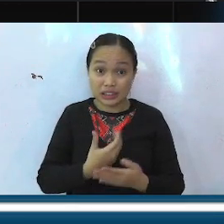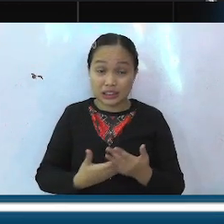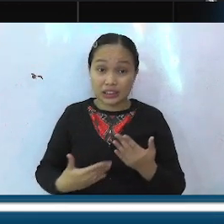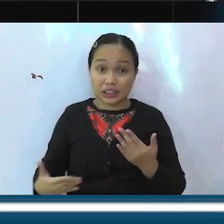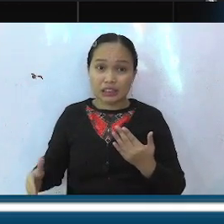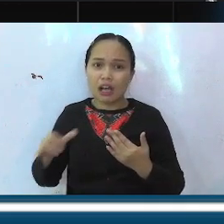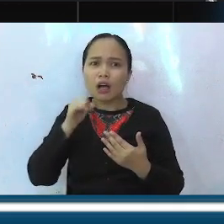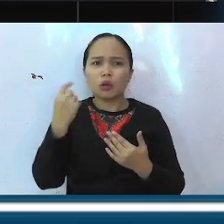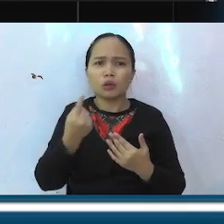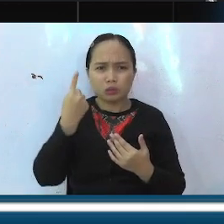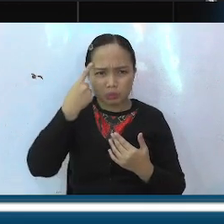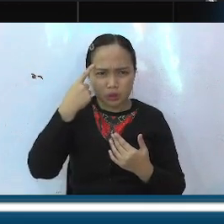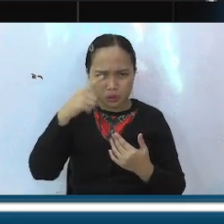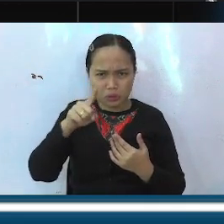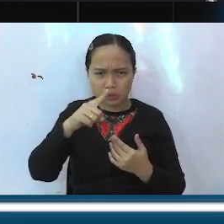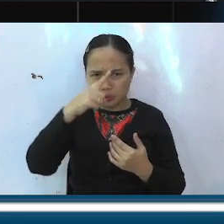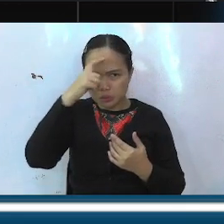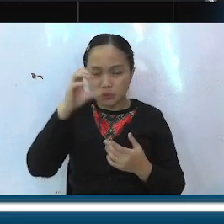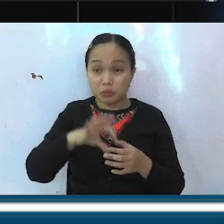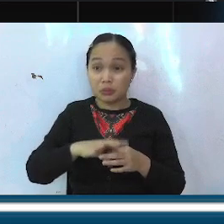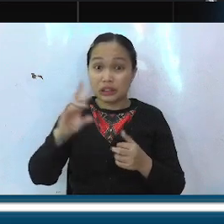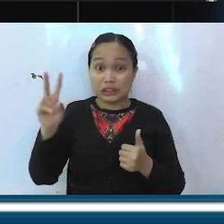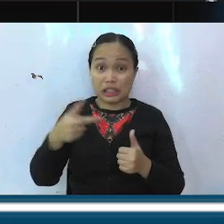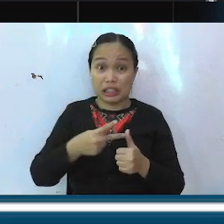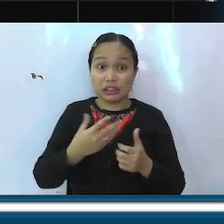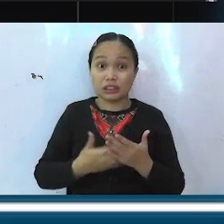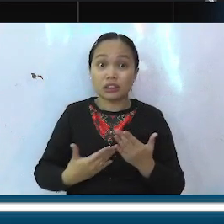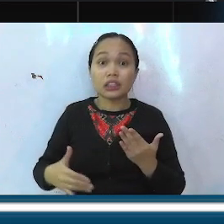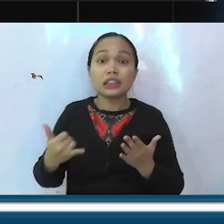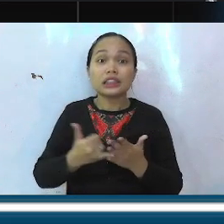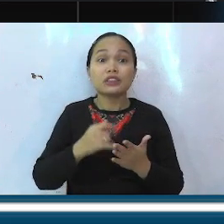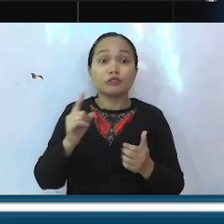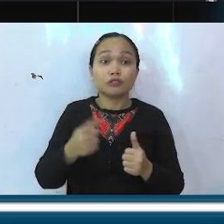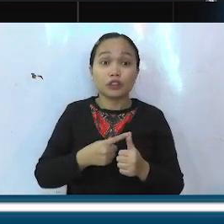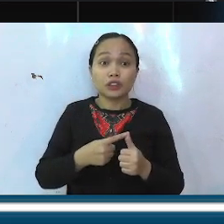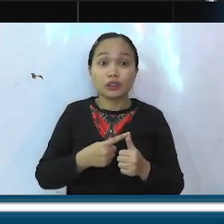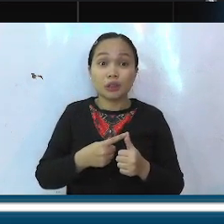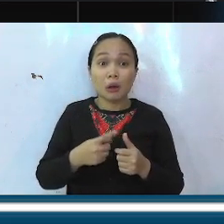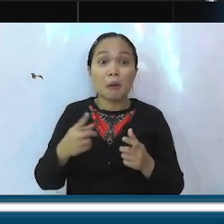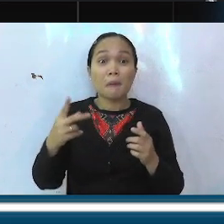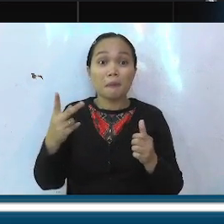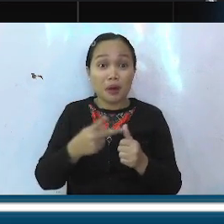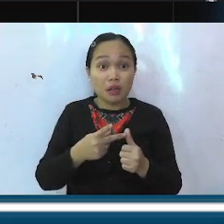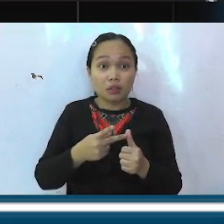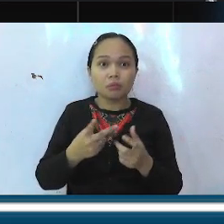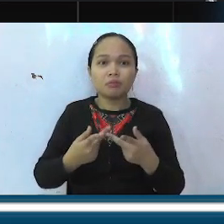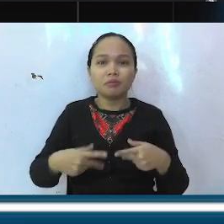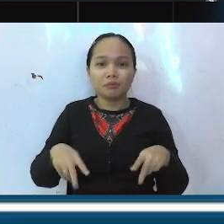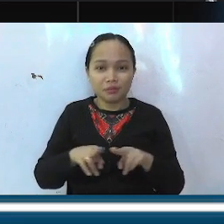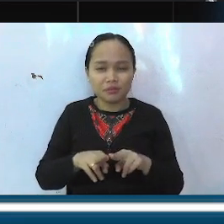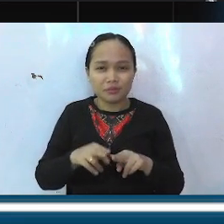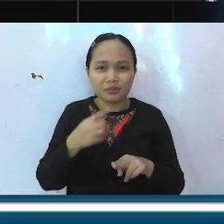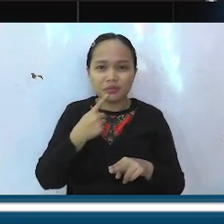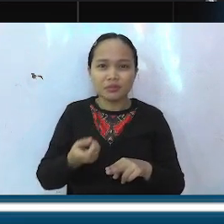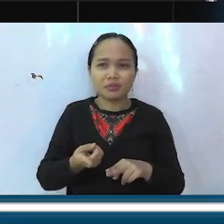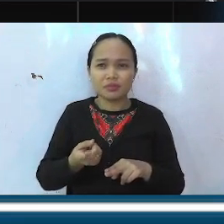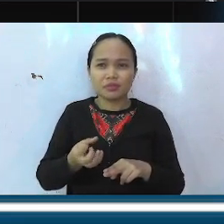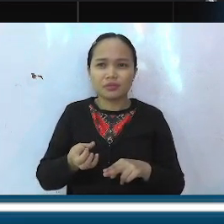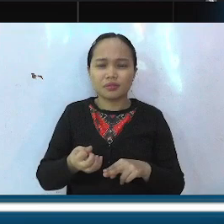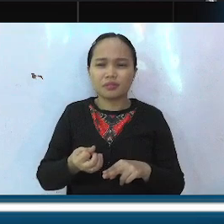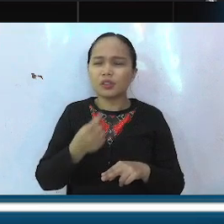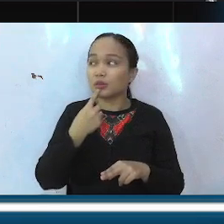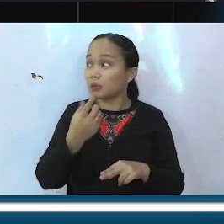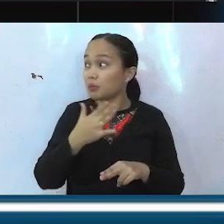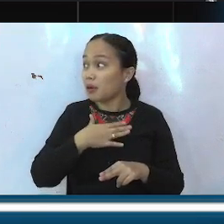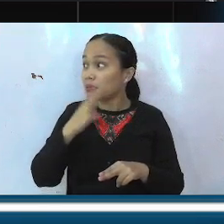the secondary position. Right. It is for the primary position because I'm not planning to get this actually. No. But it's just that my